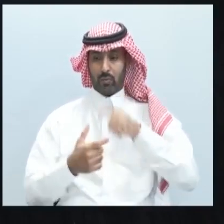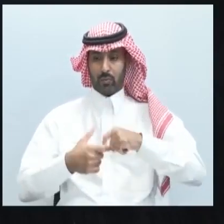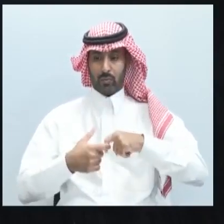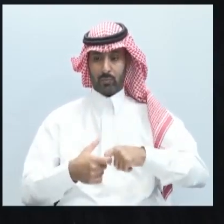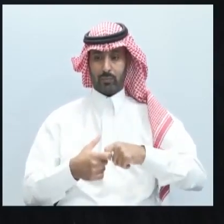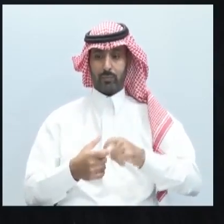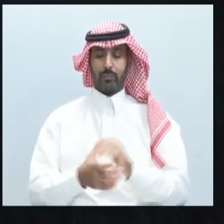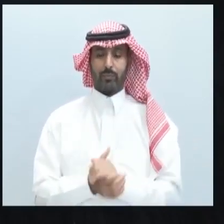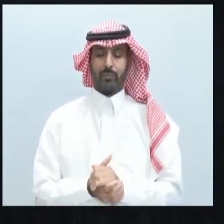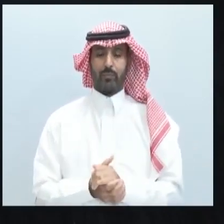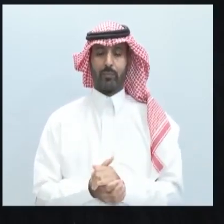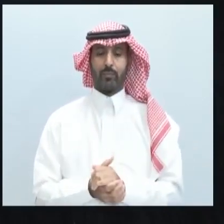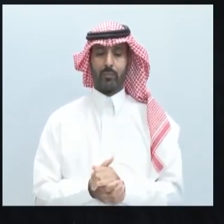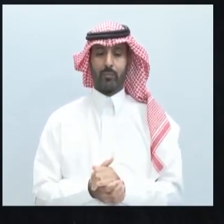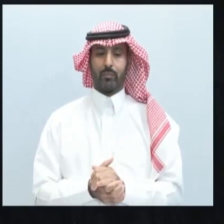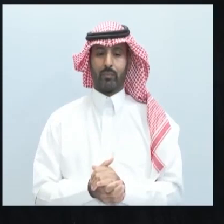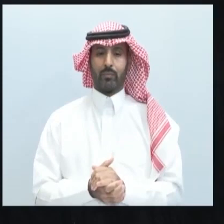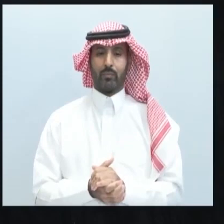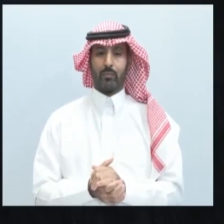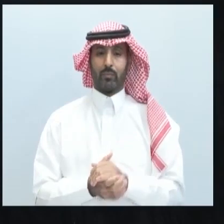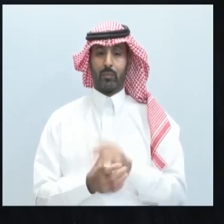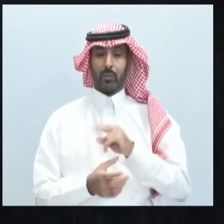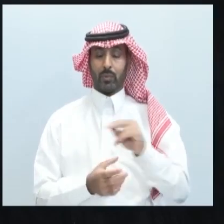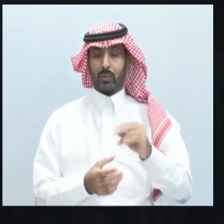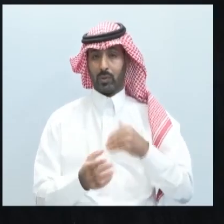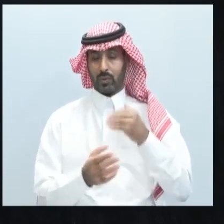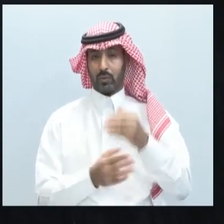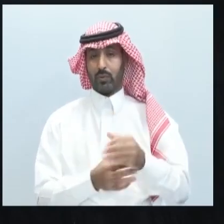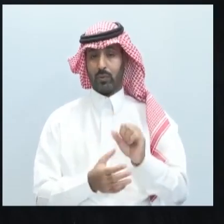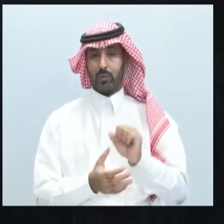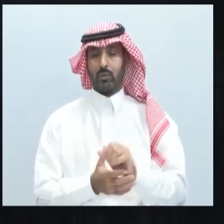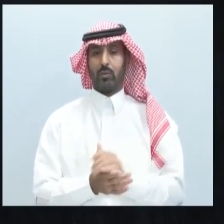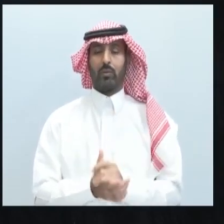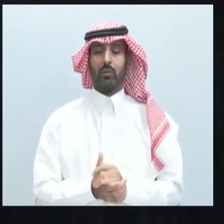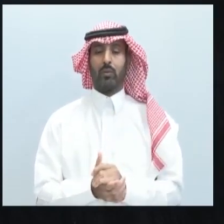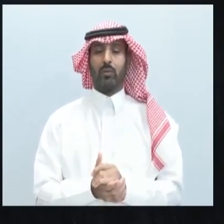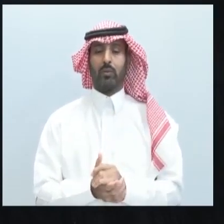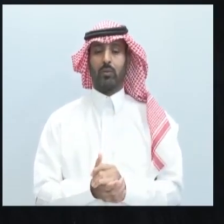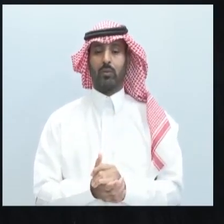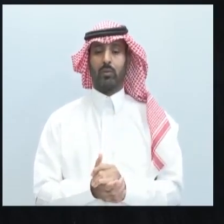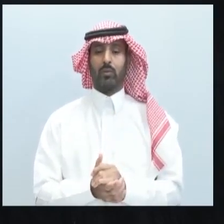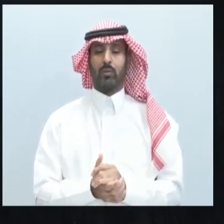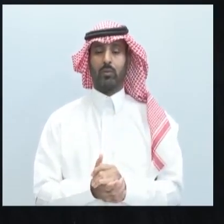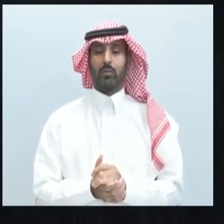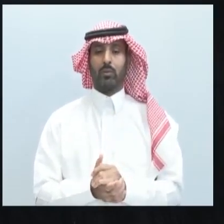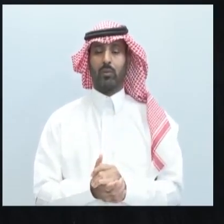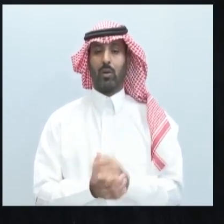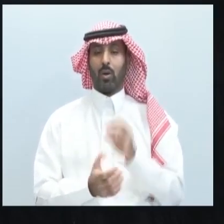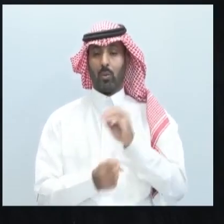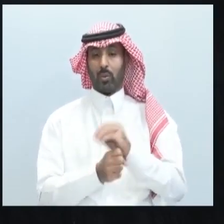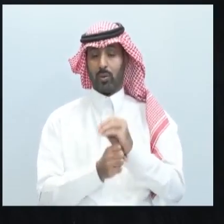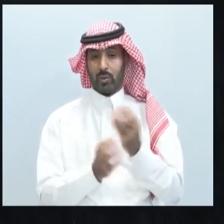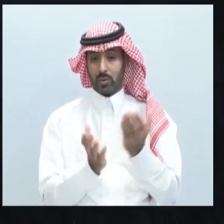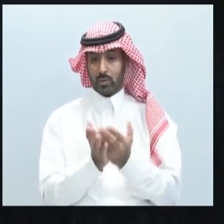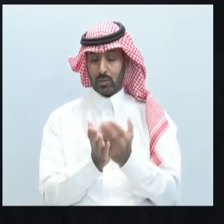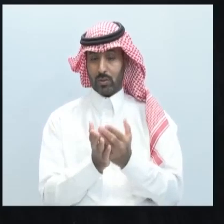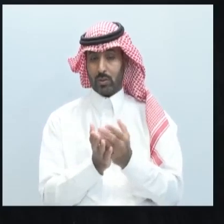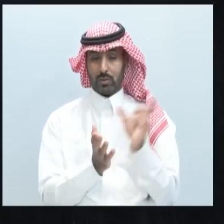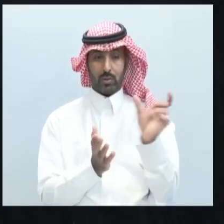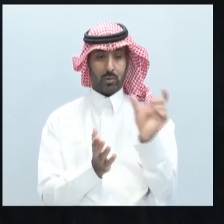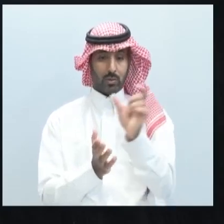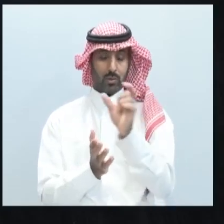and you can use your own examples just to remember the lesson that you took, either it is